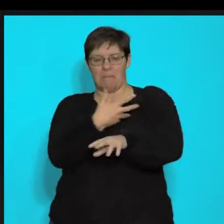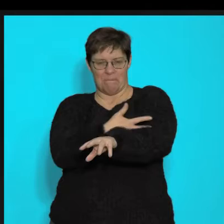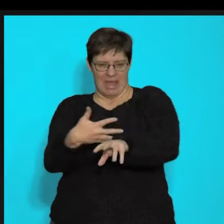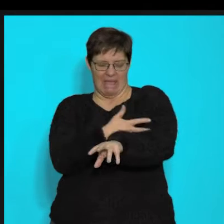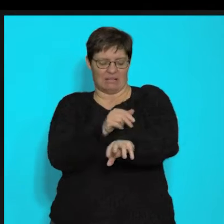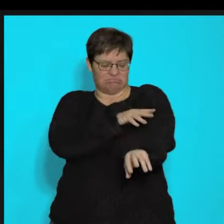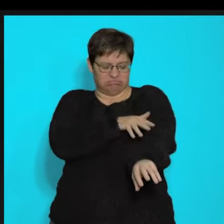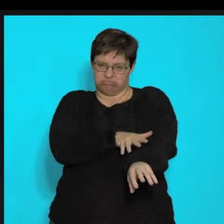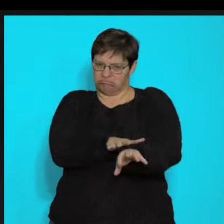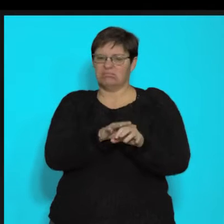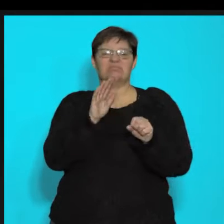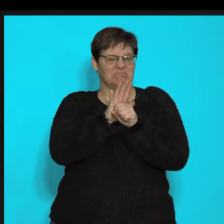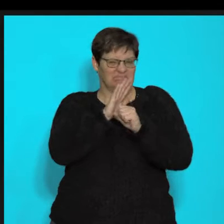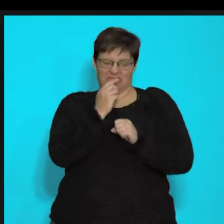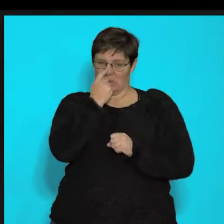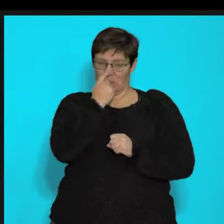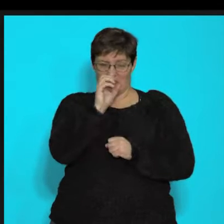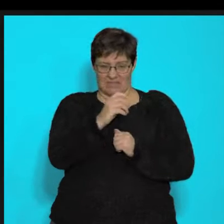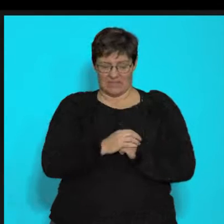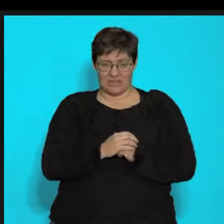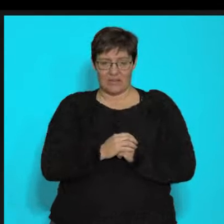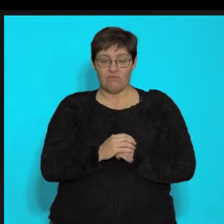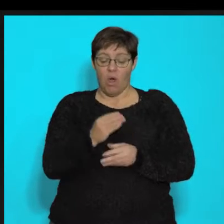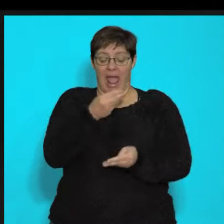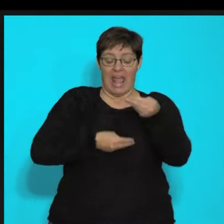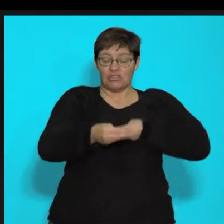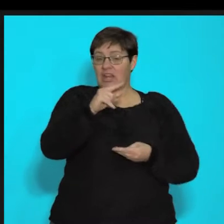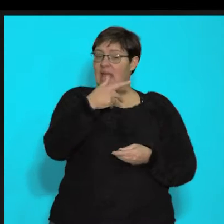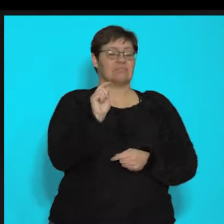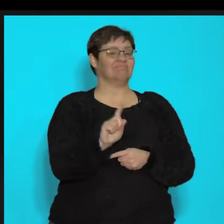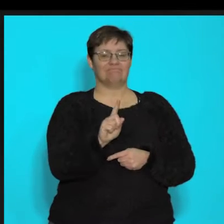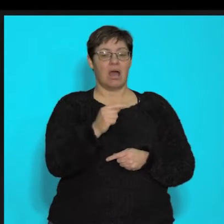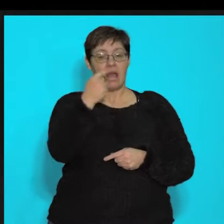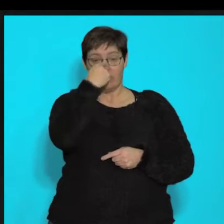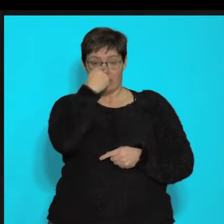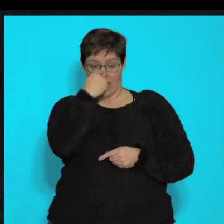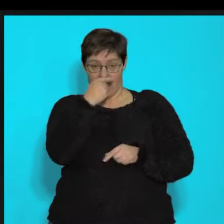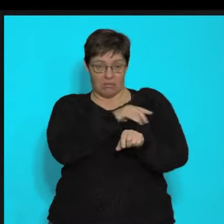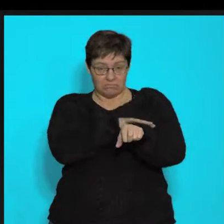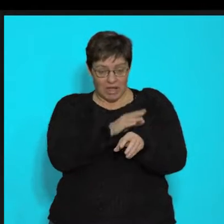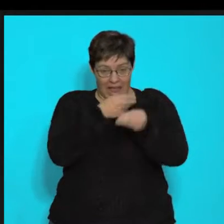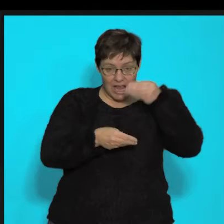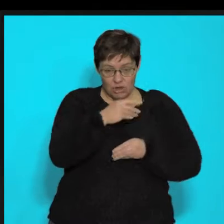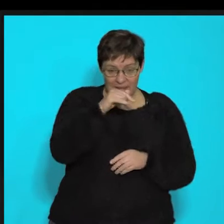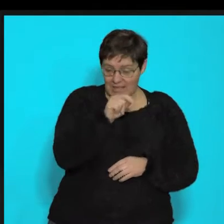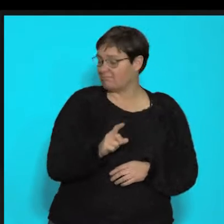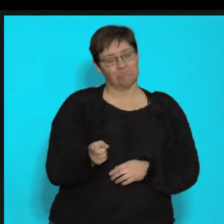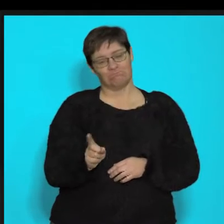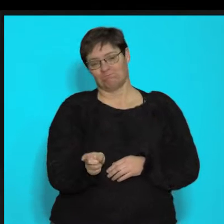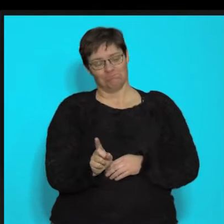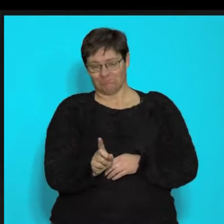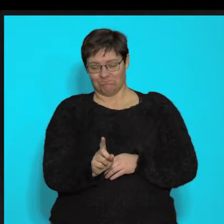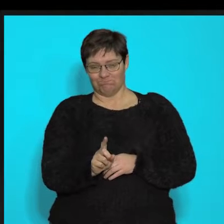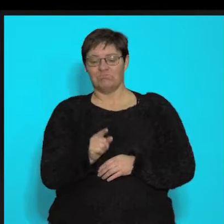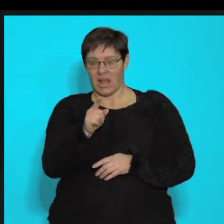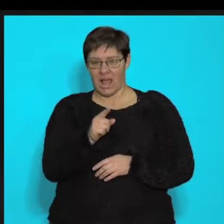blood vessels. Now, guys, not for gaseous exchange. Gases do not exchange in your nose.